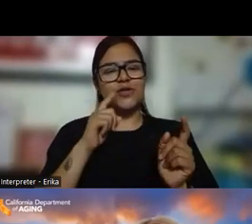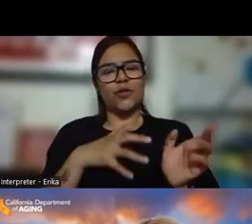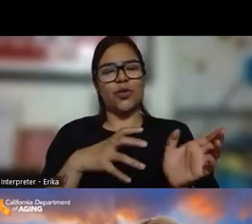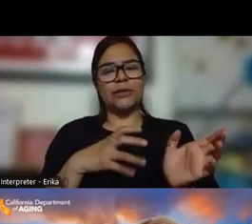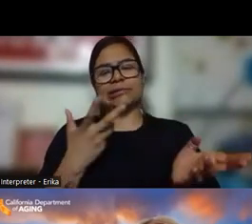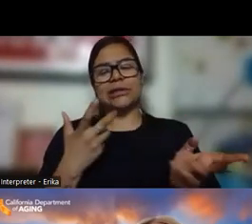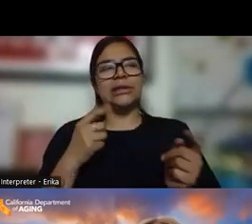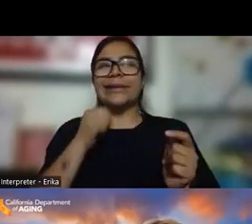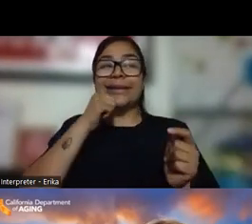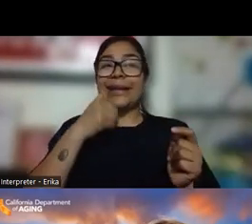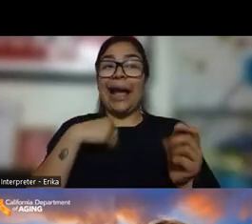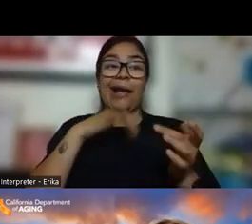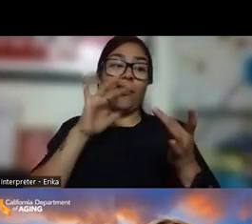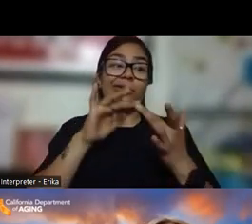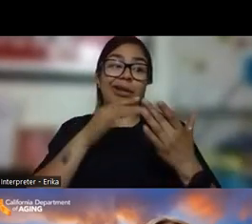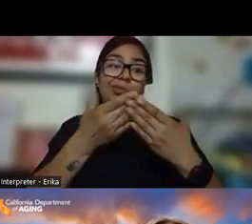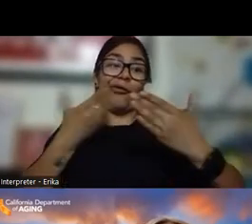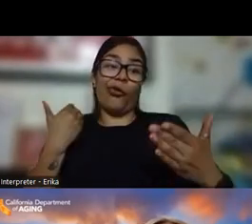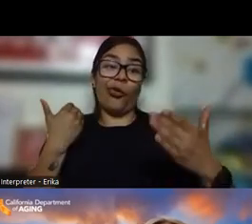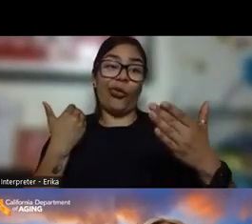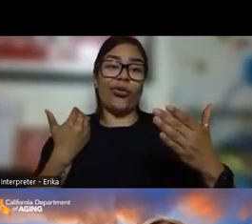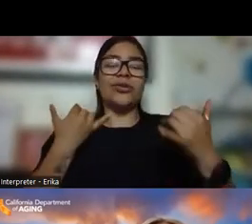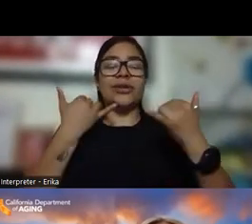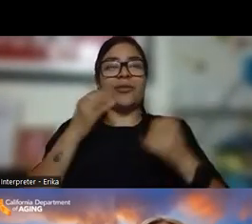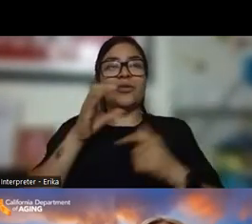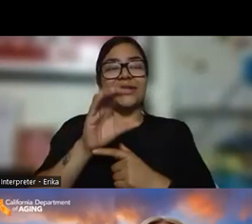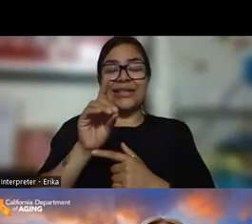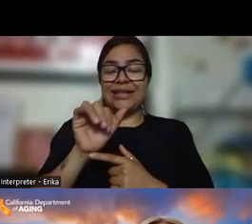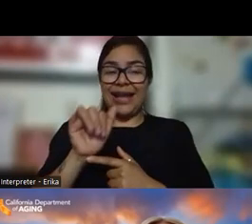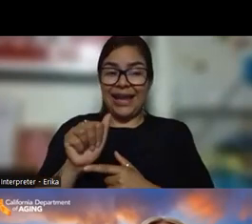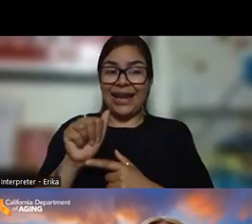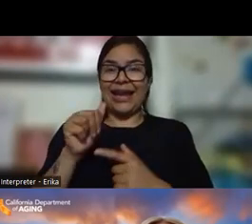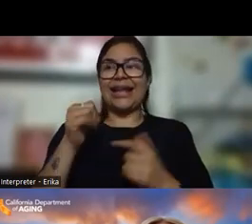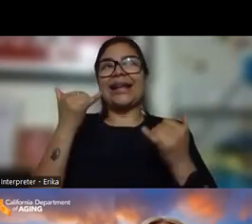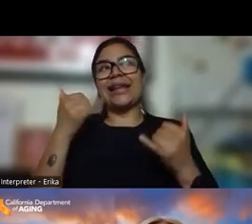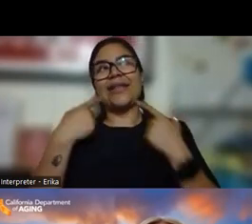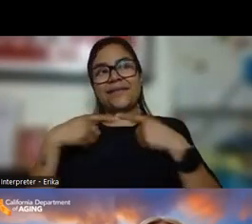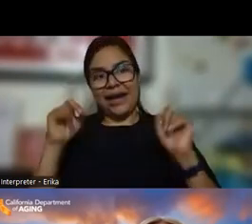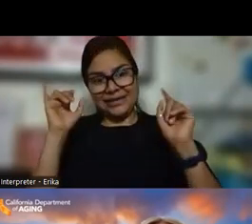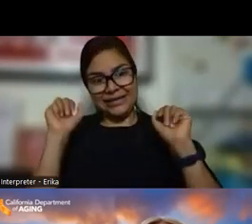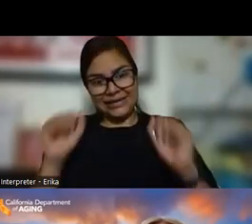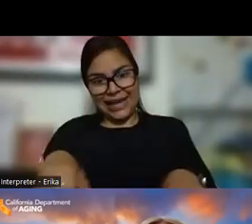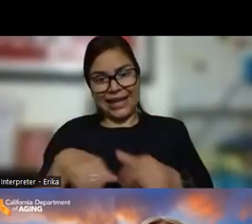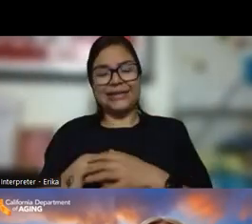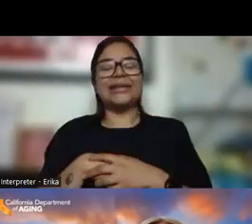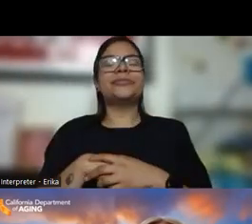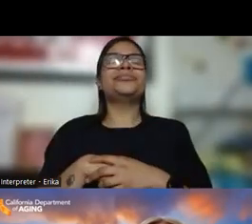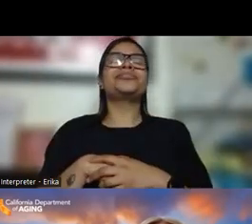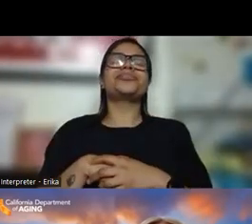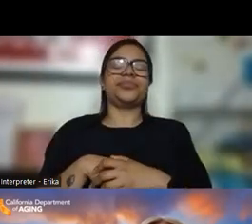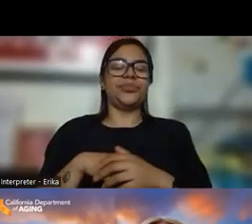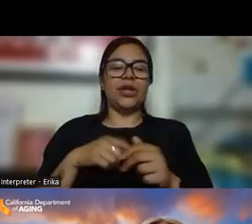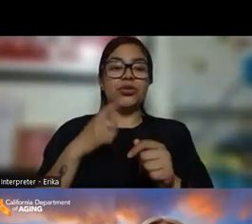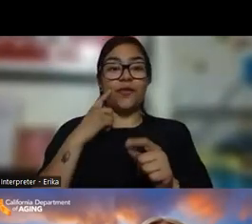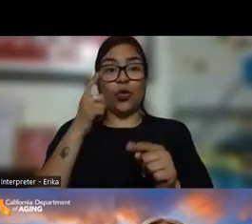of contact before with the CDA, the California Department of Aging, to actually